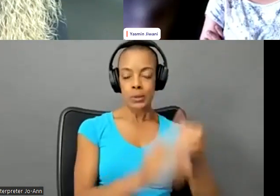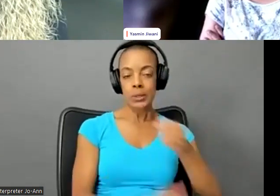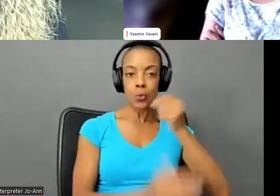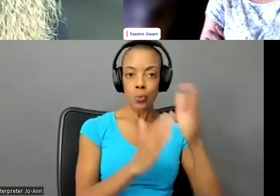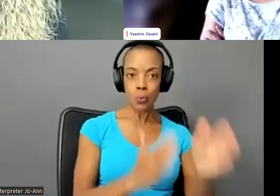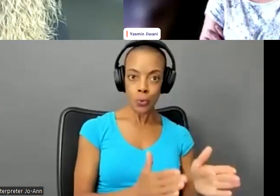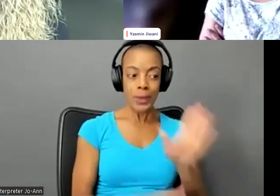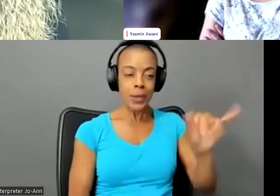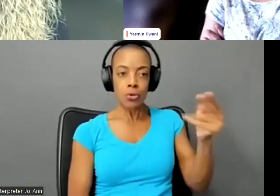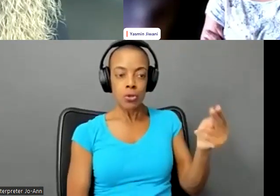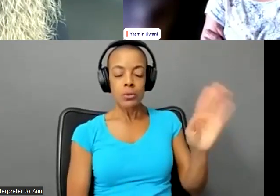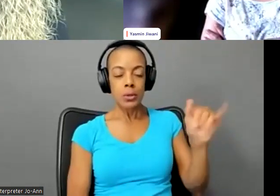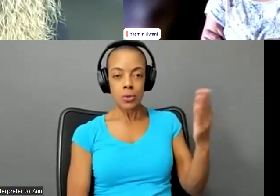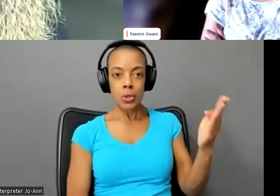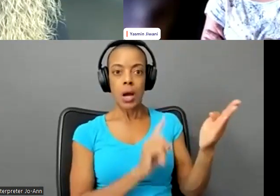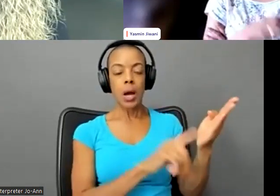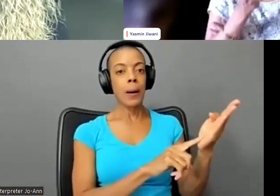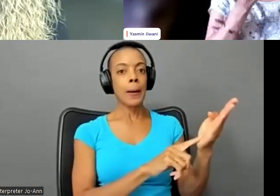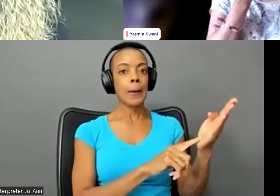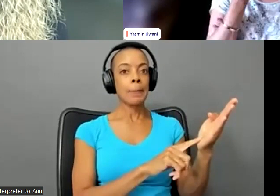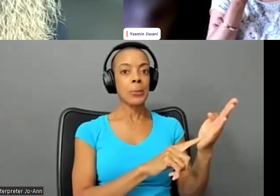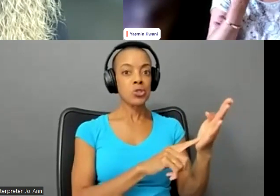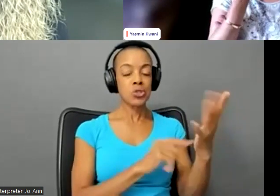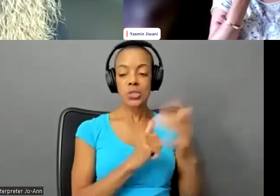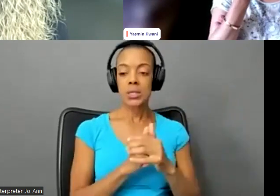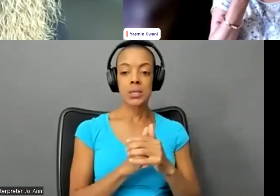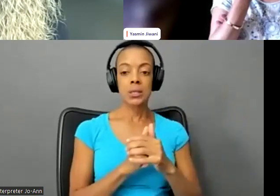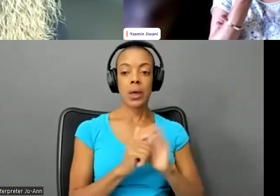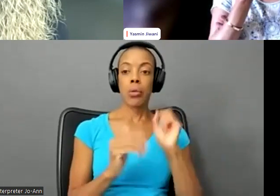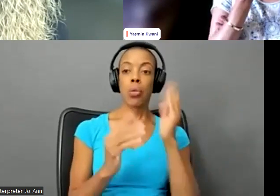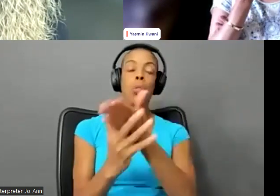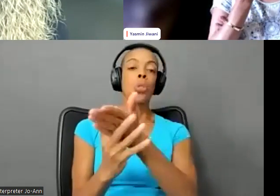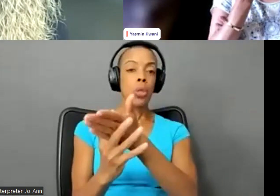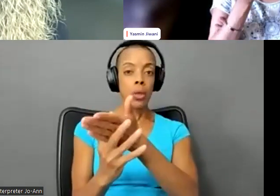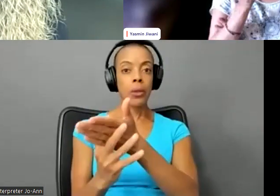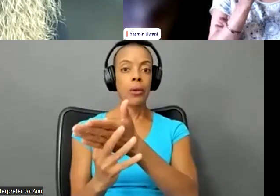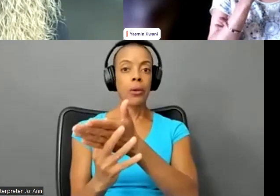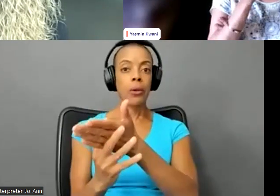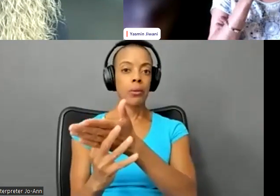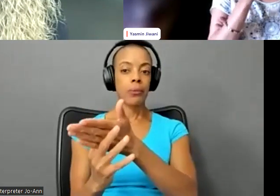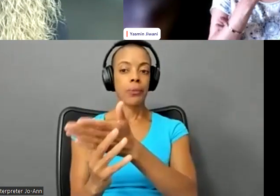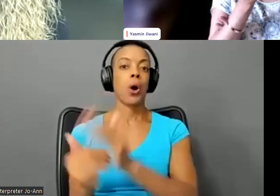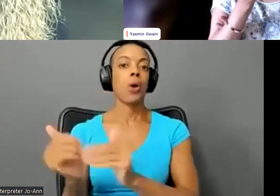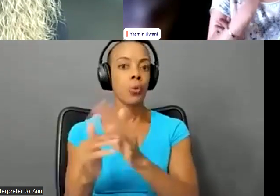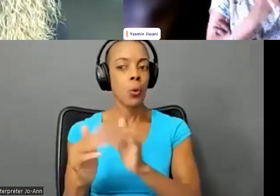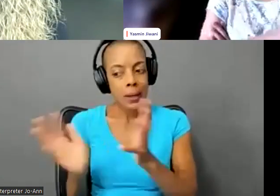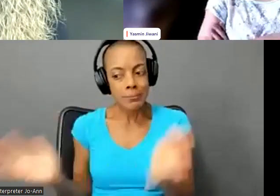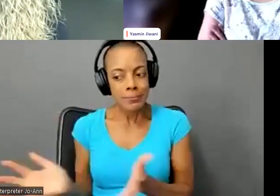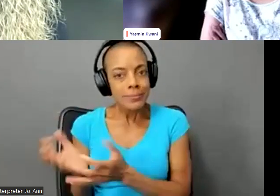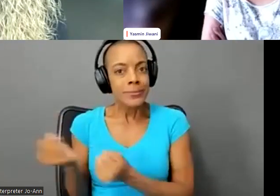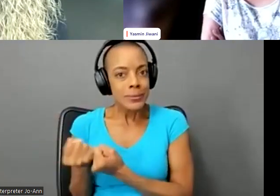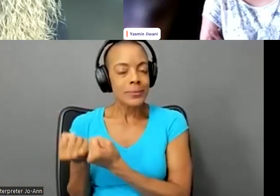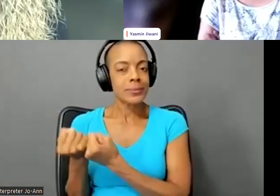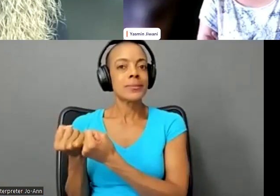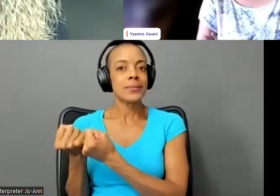afflict the comfortable, but comfort the afflicted. And so the over-reliance on official sources, which is